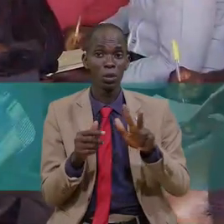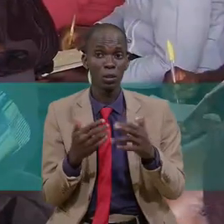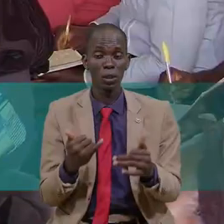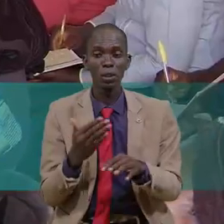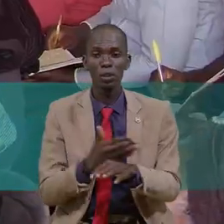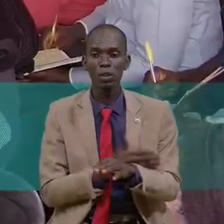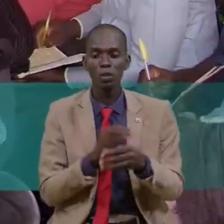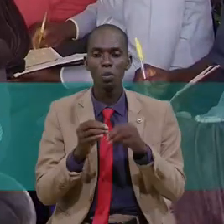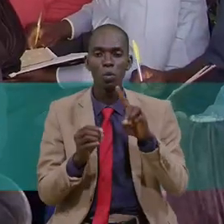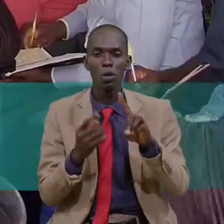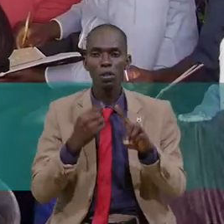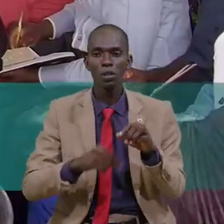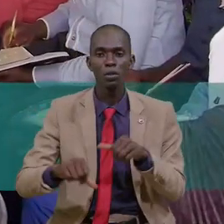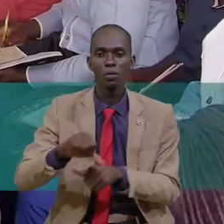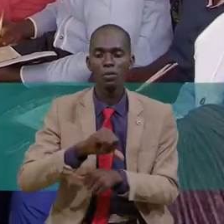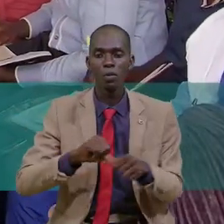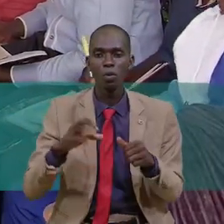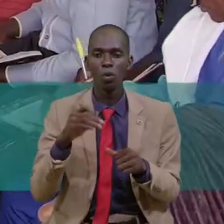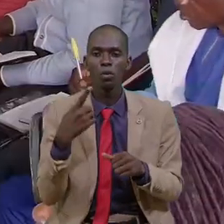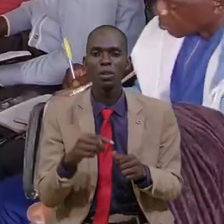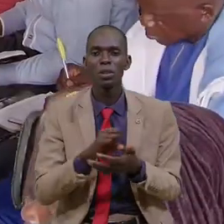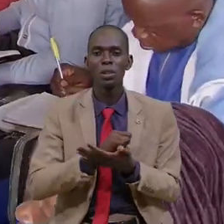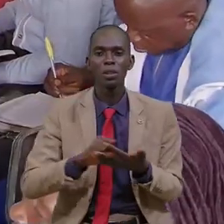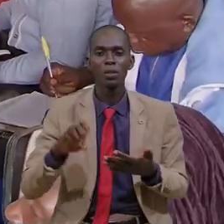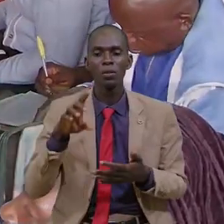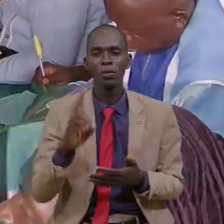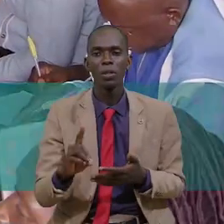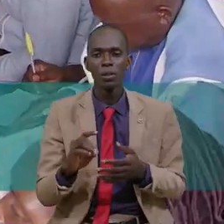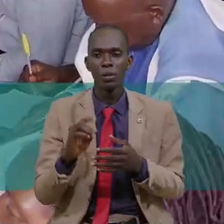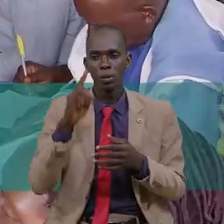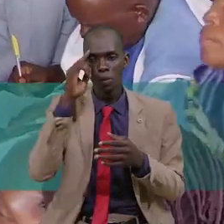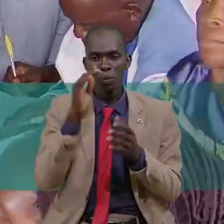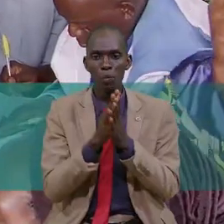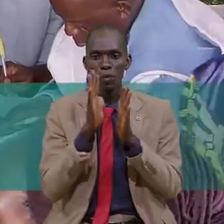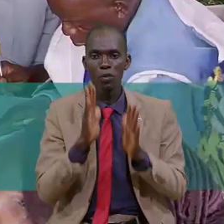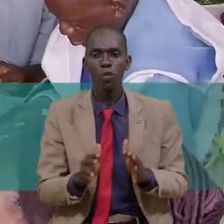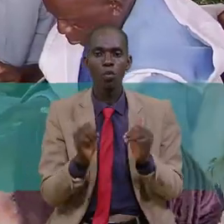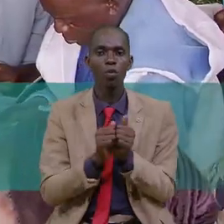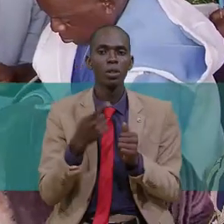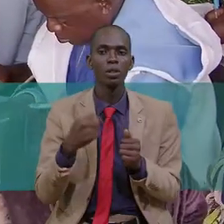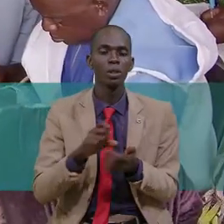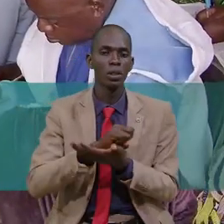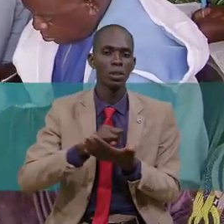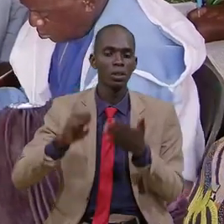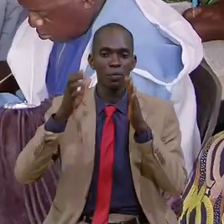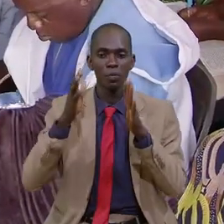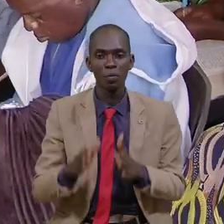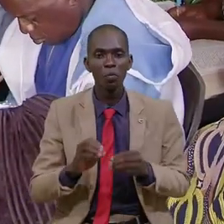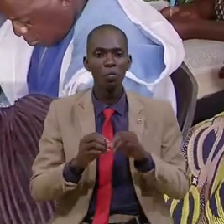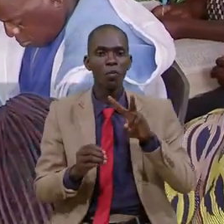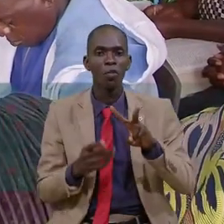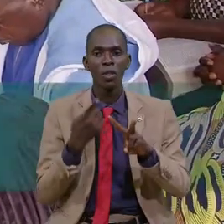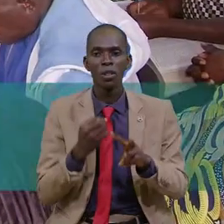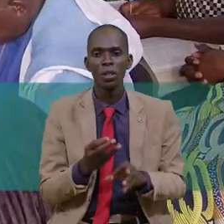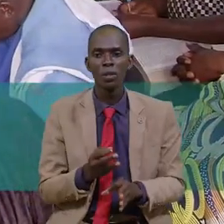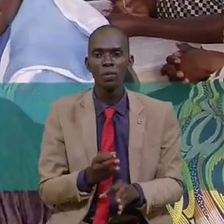the sanctified saints with the sanctifier. Number two, the faithfulness of